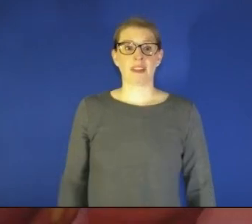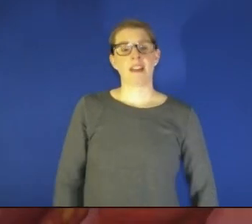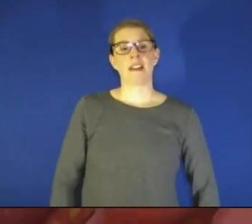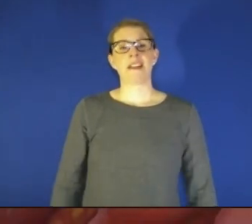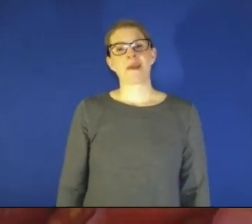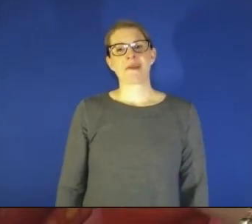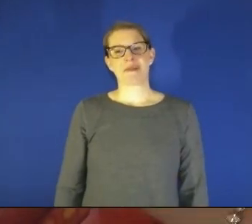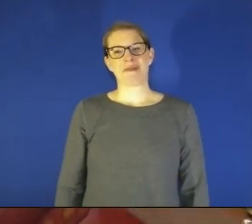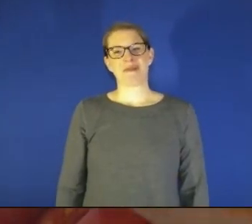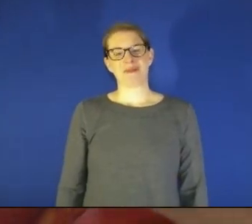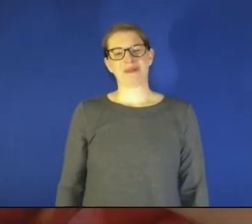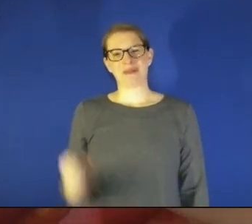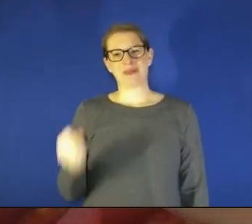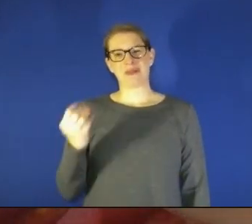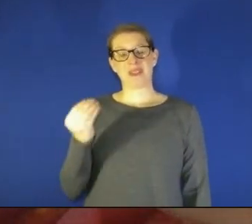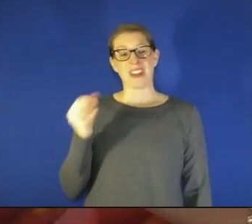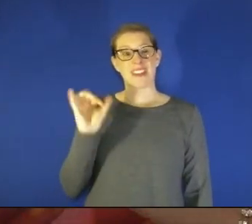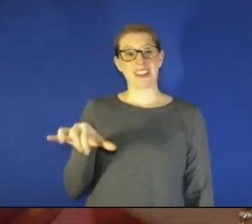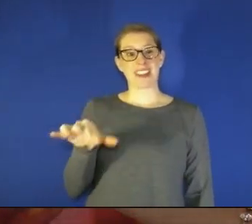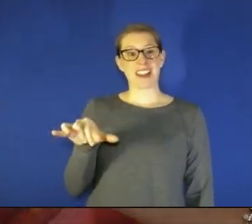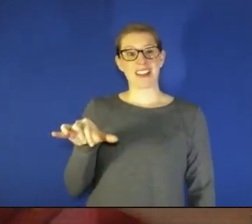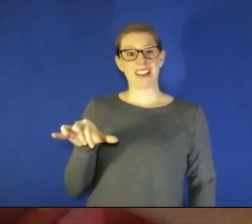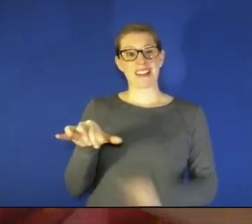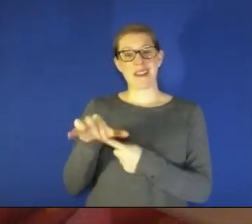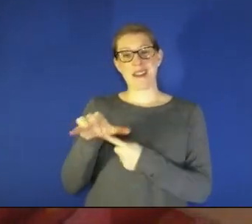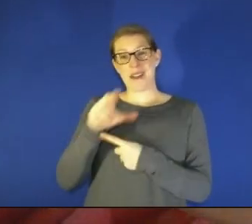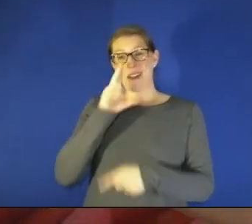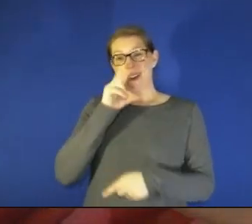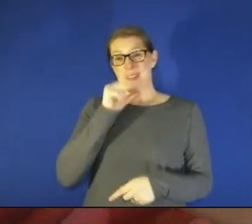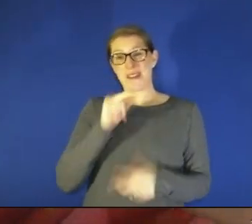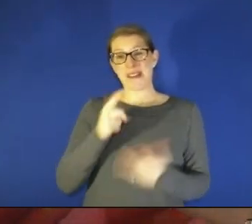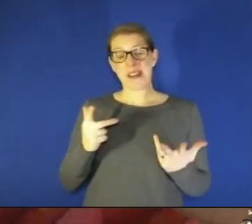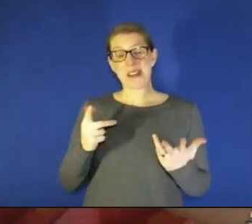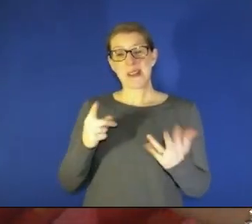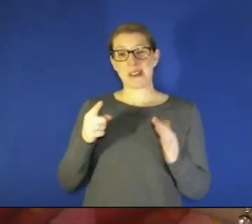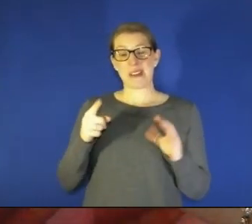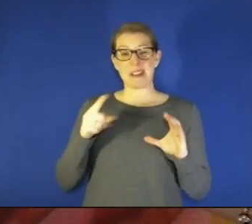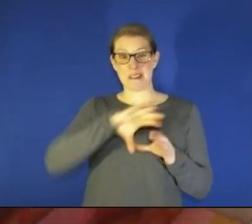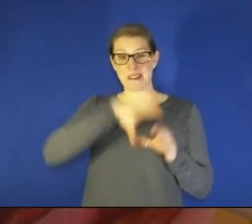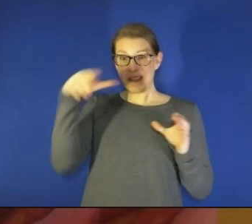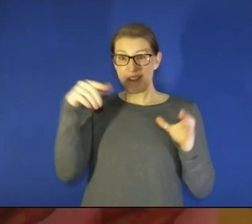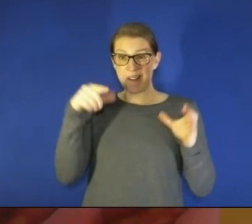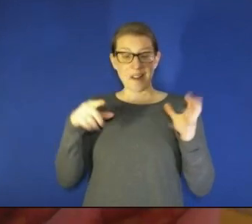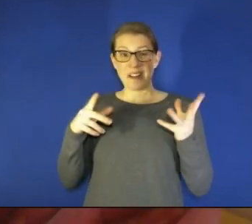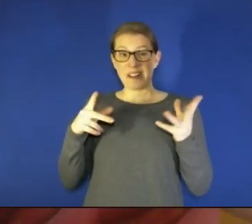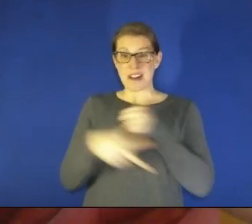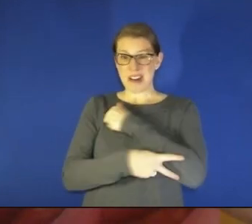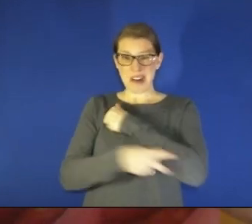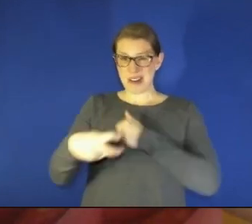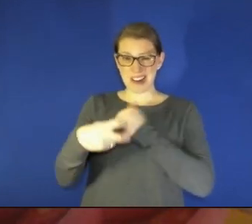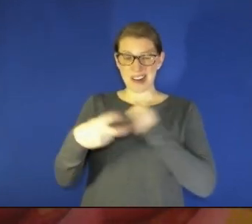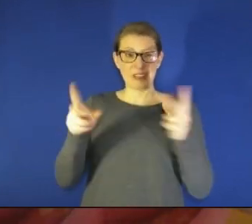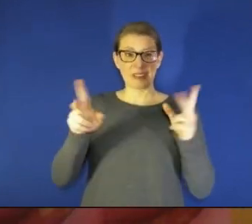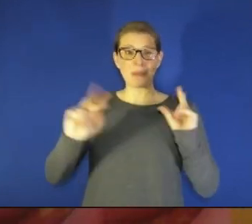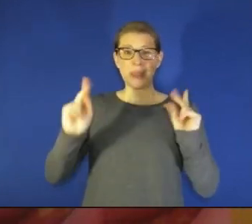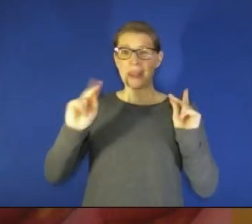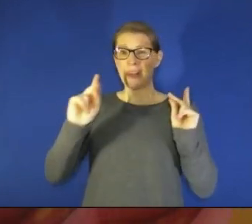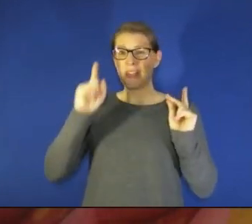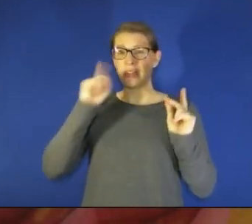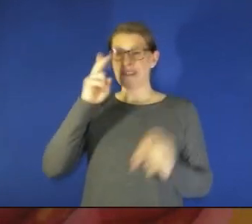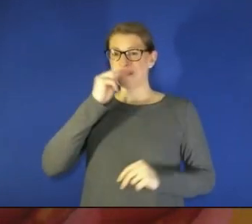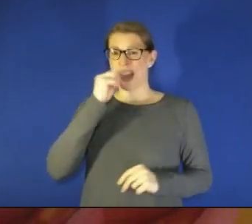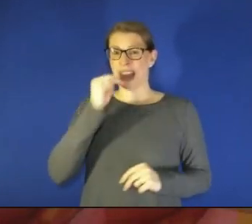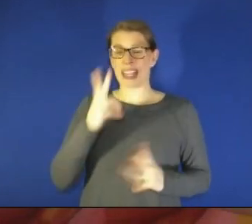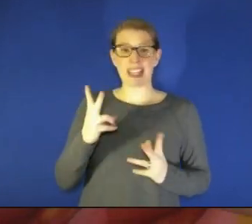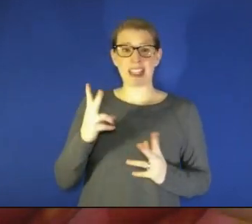So that was quite an adventure to hear that, and it was so funny to people, but it was recovered. Right. I guess the person who